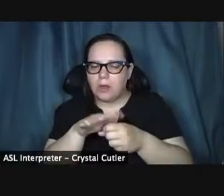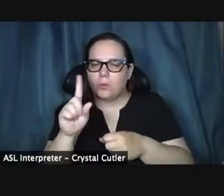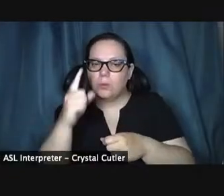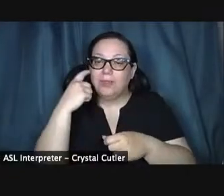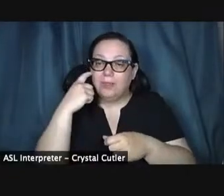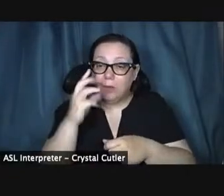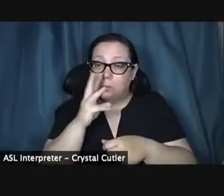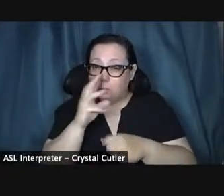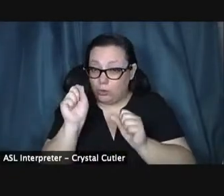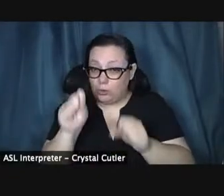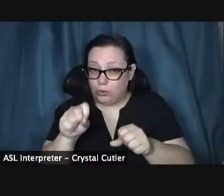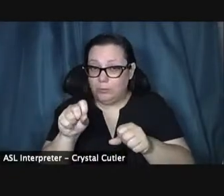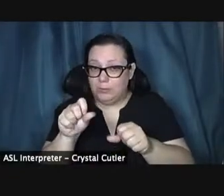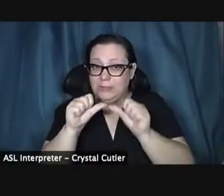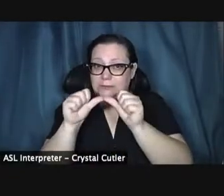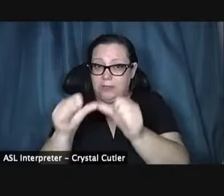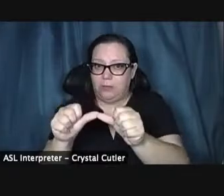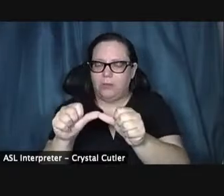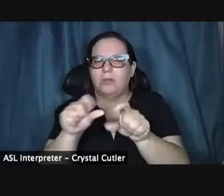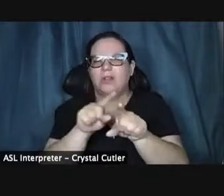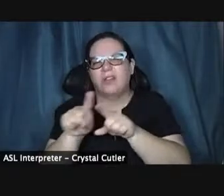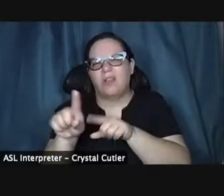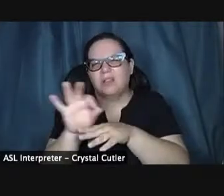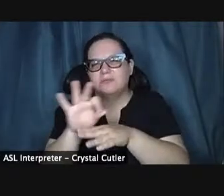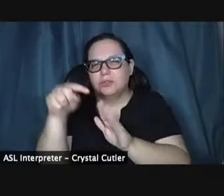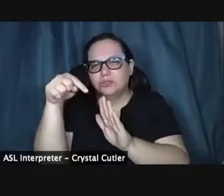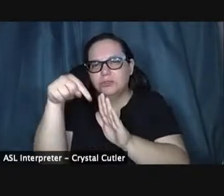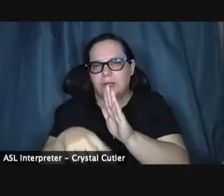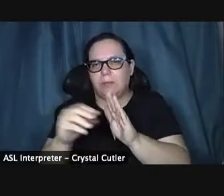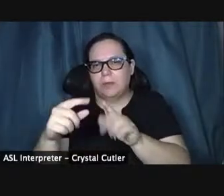stable as a function of depth and temperature